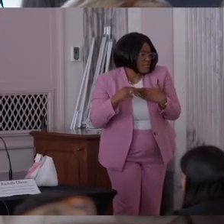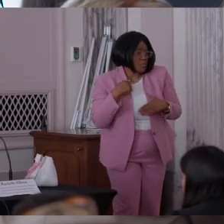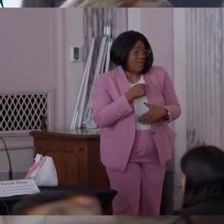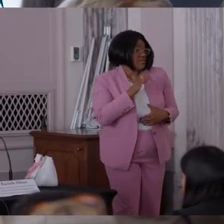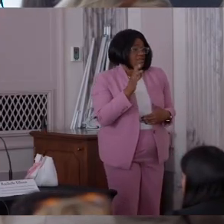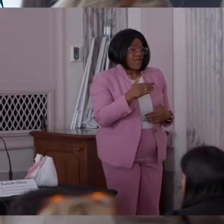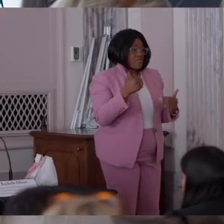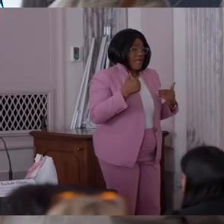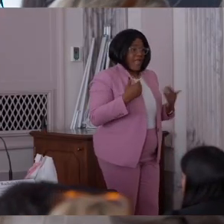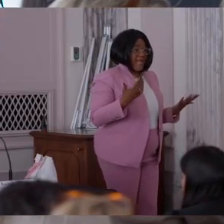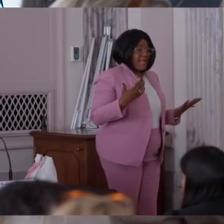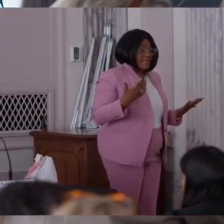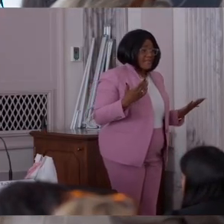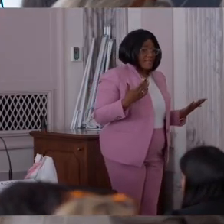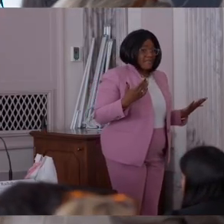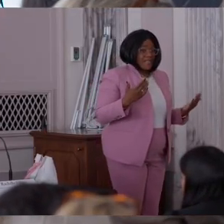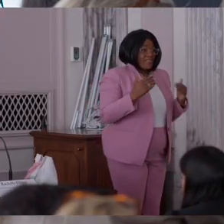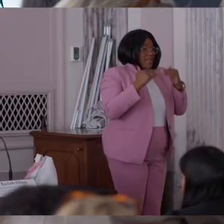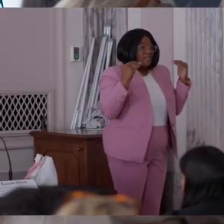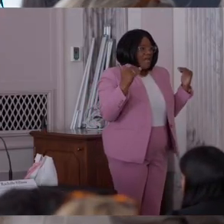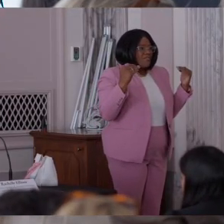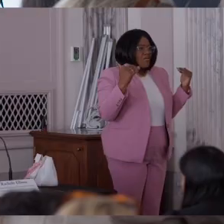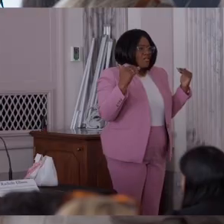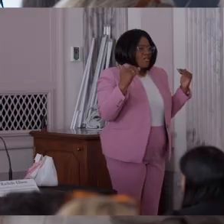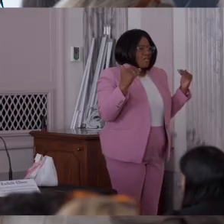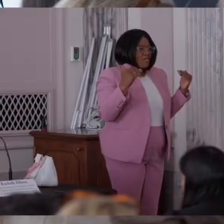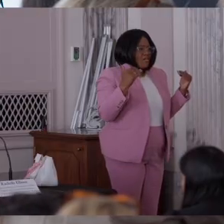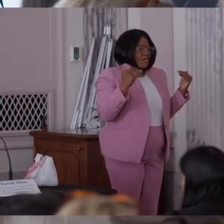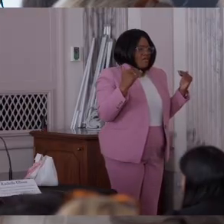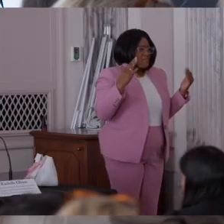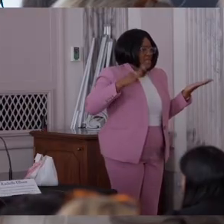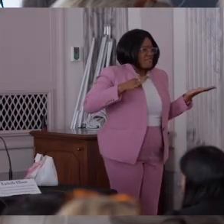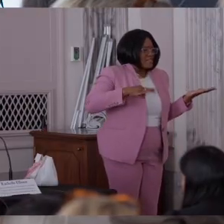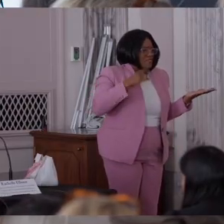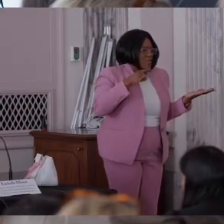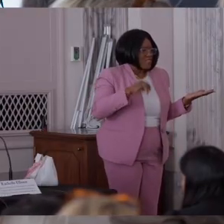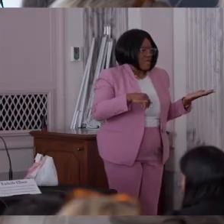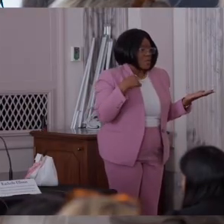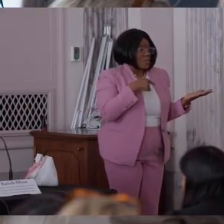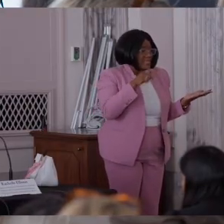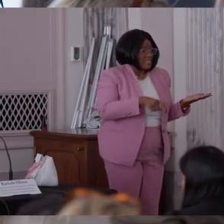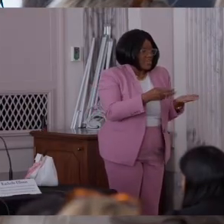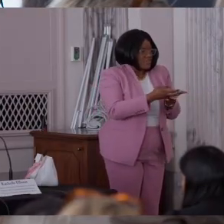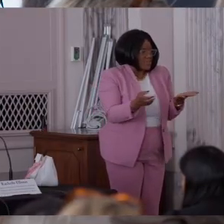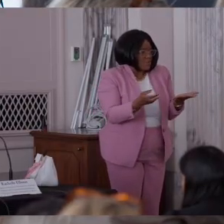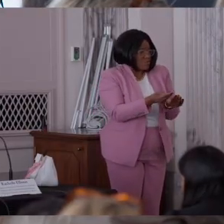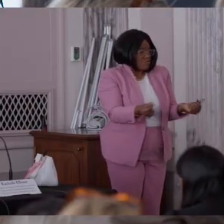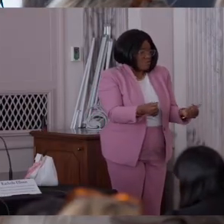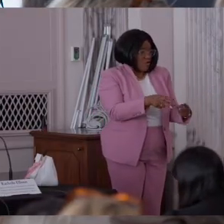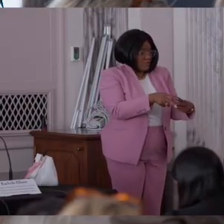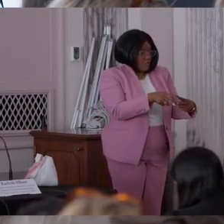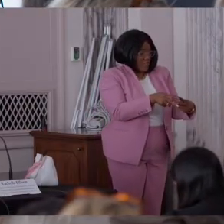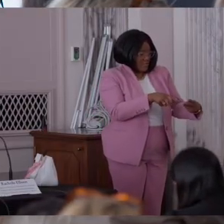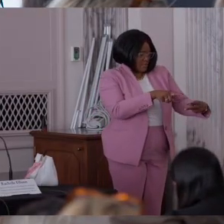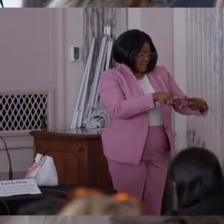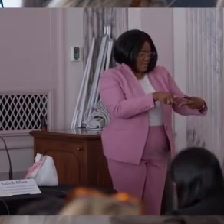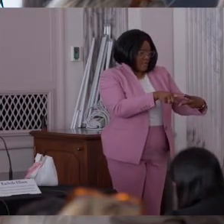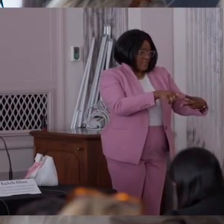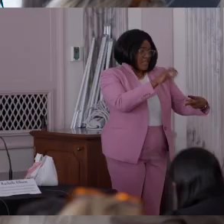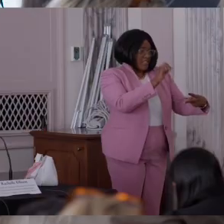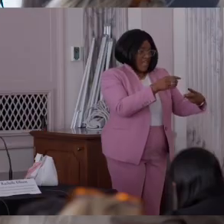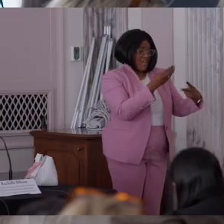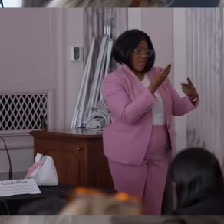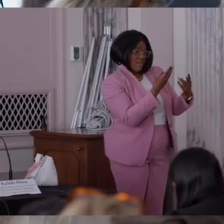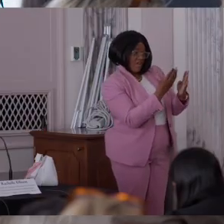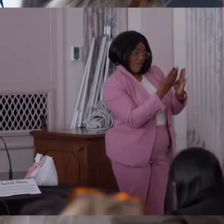the resources to the level of need for homelessness. So we need resources to solve two things. We need to close the front